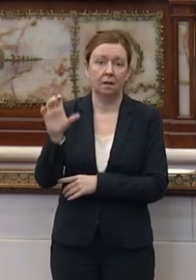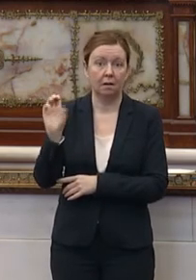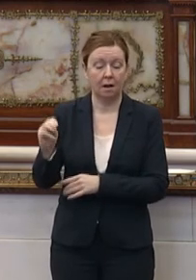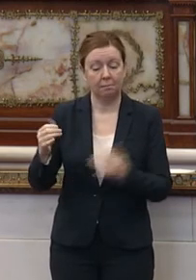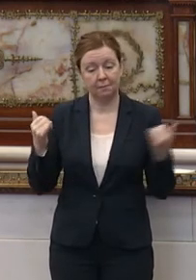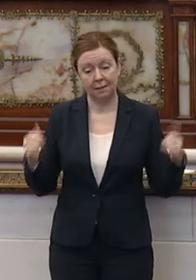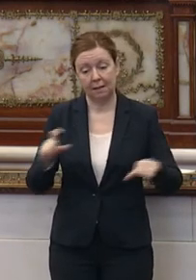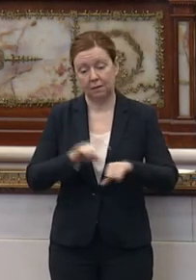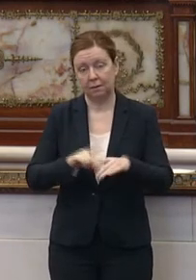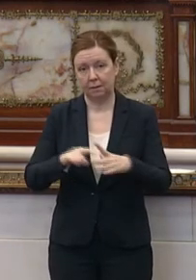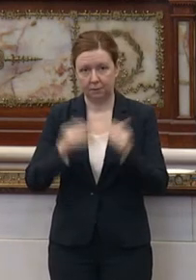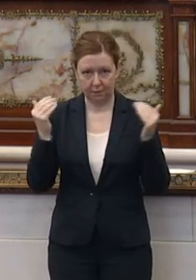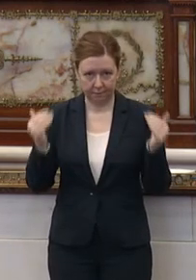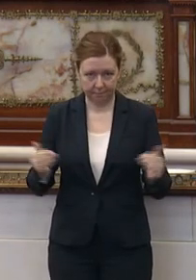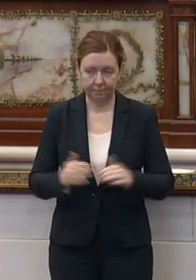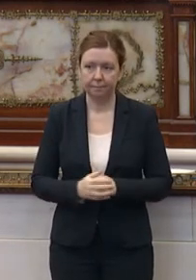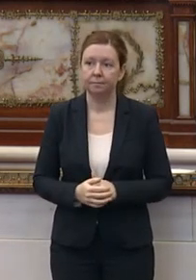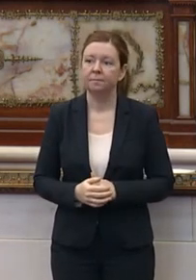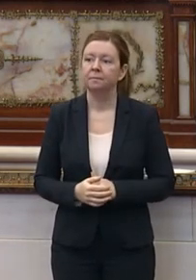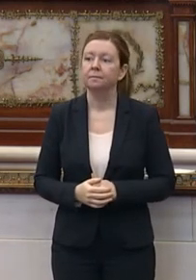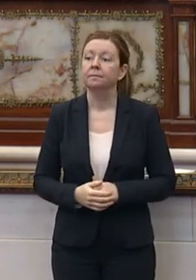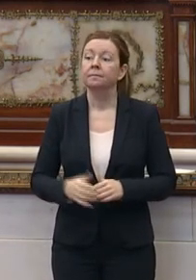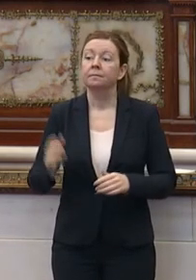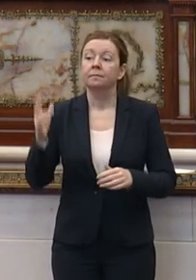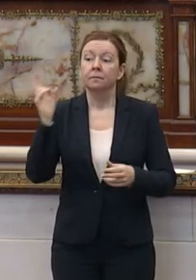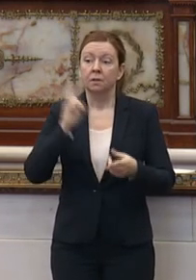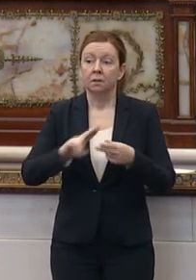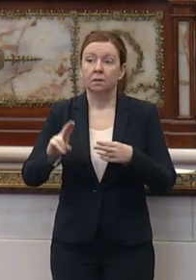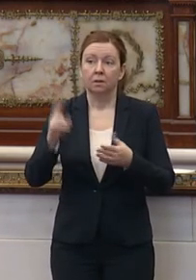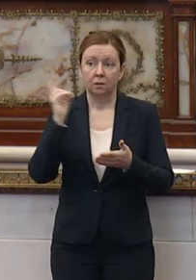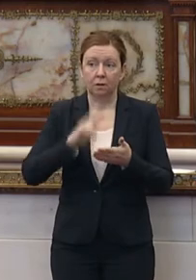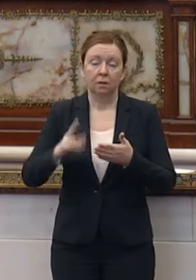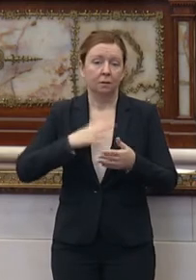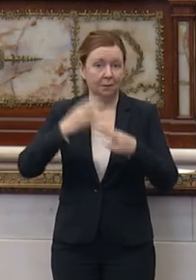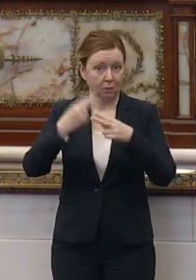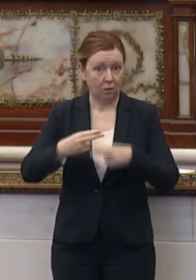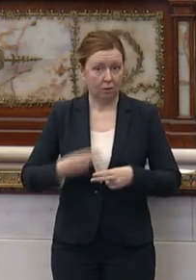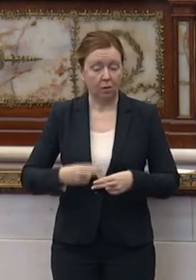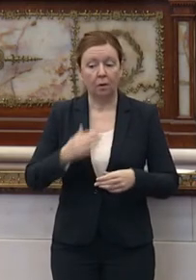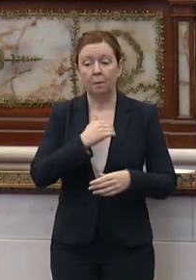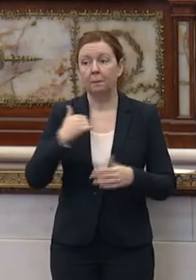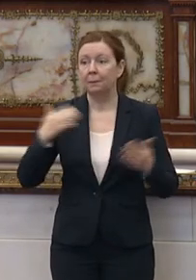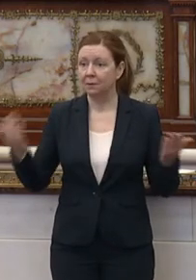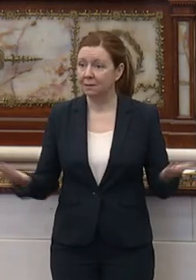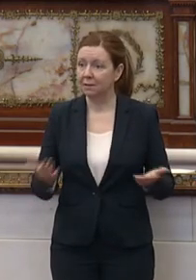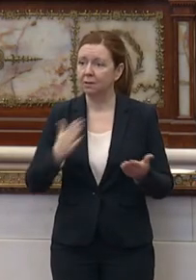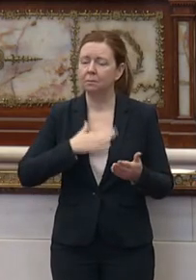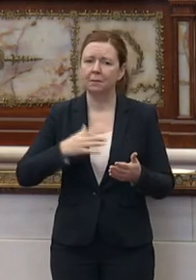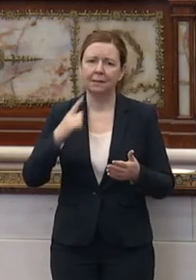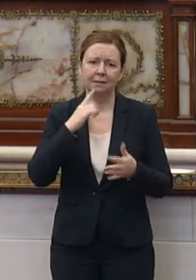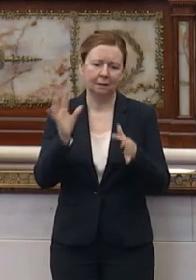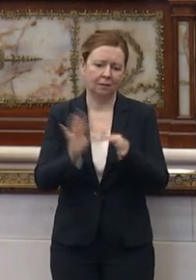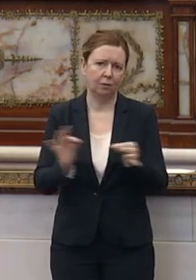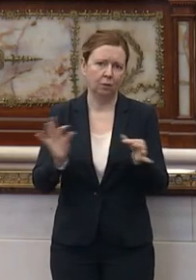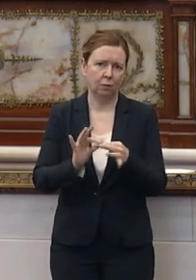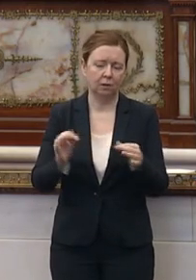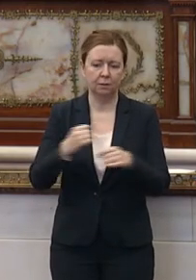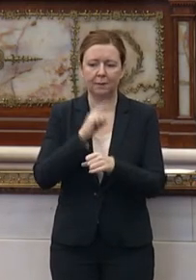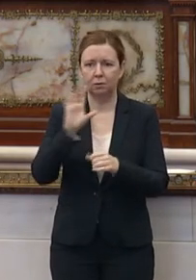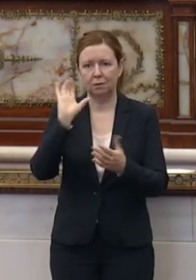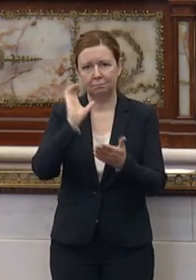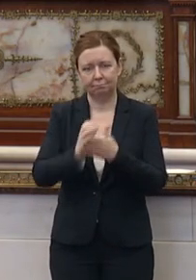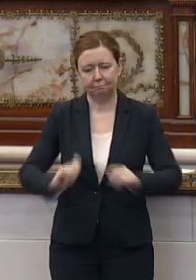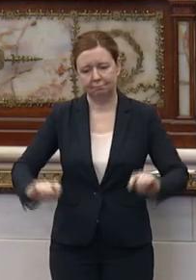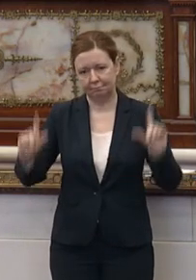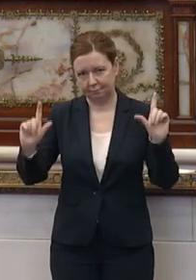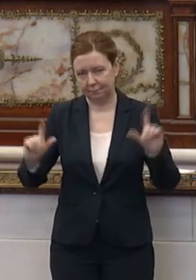note that the hour has come. The clerk will please call the roll to take attendance, and members that are in attendance, say a couple of words to make sure that your